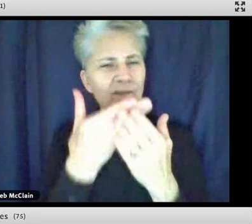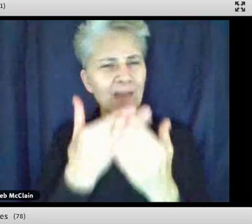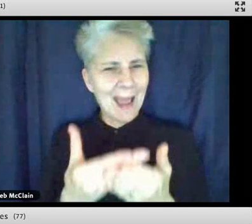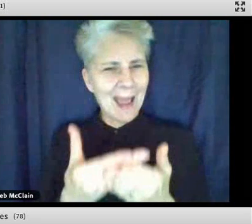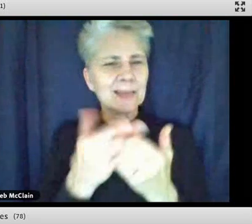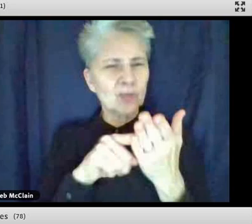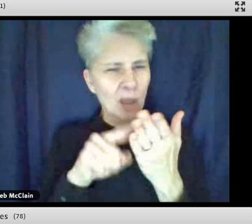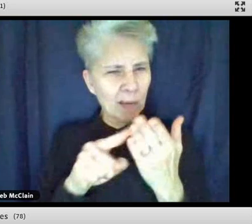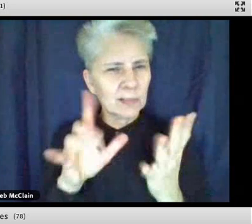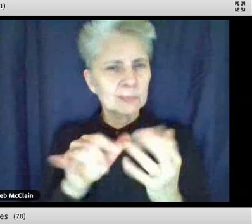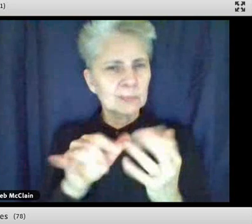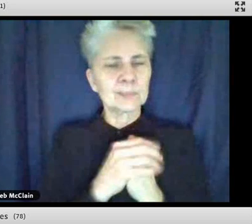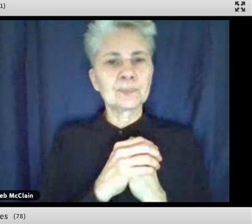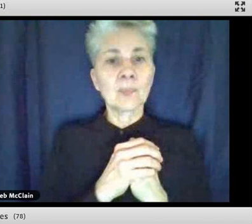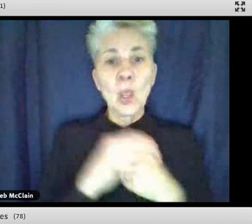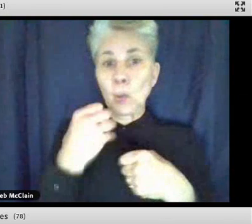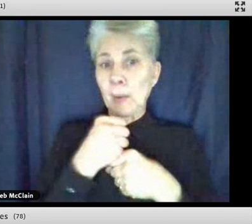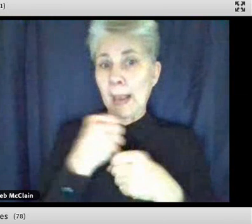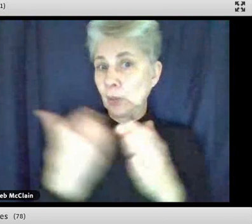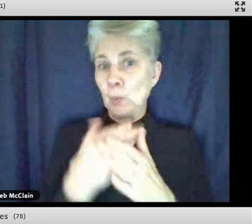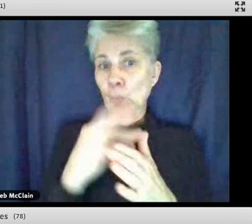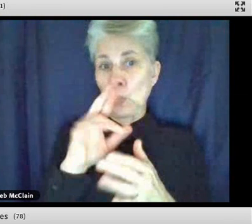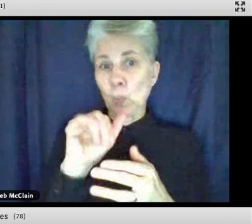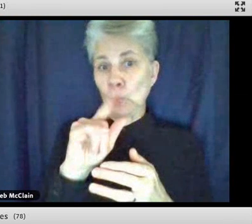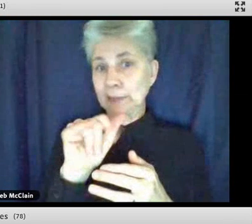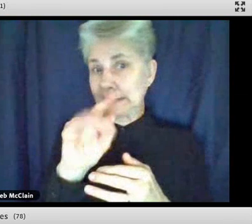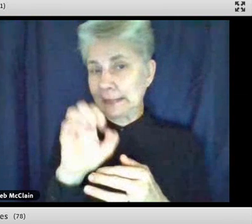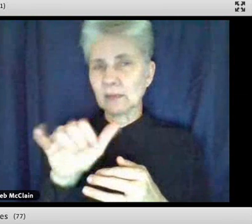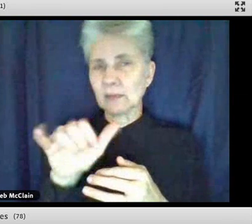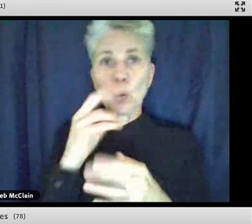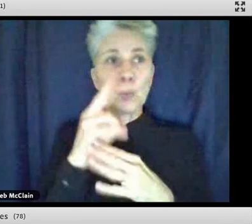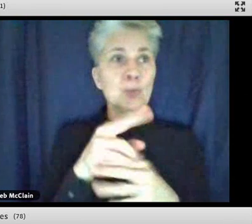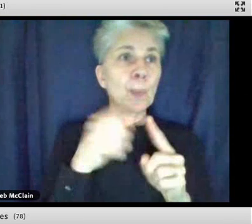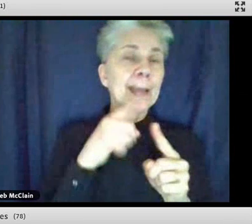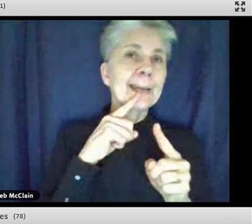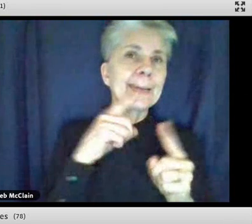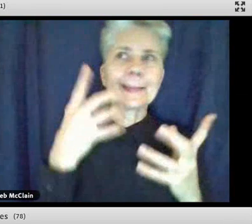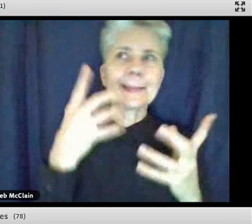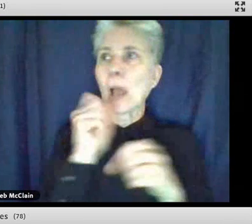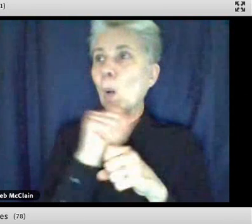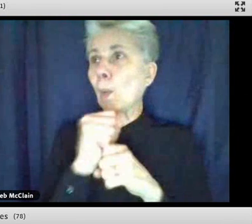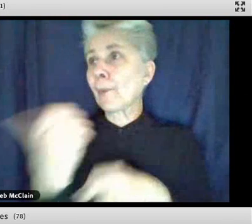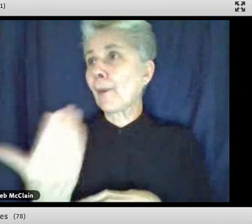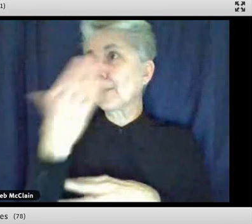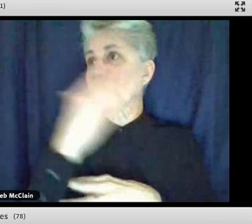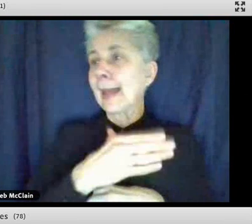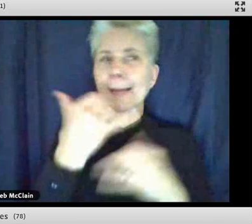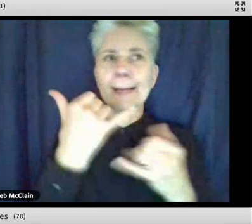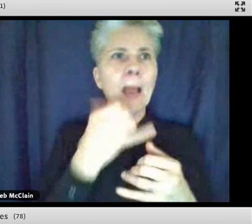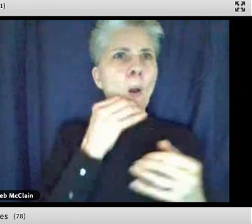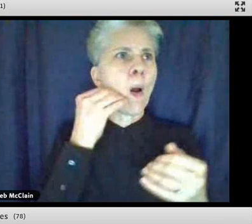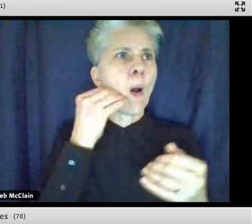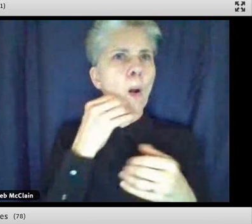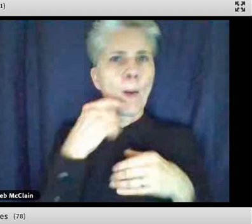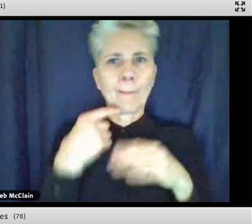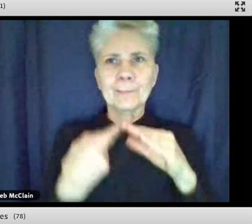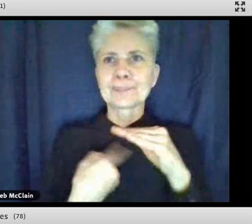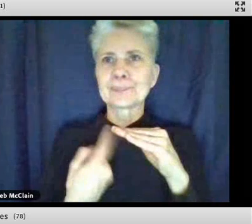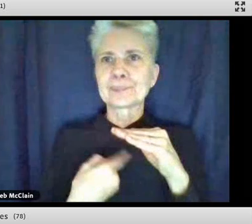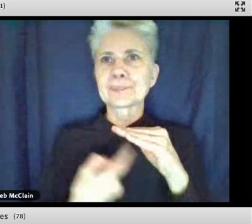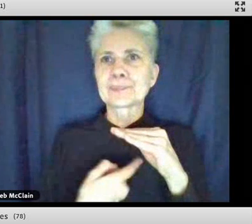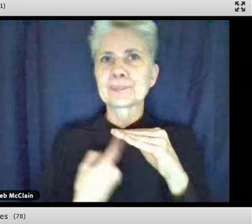Um, Create a new routine. You're used to being at work all day, and now you're home and you're homeschooling your kids